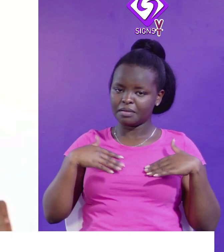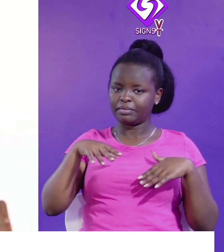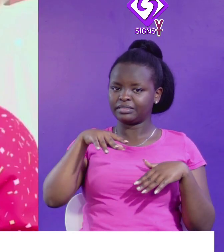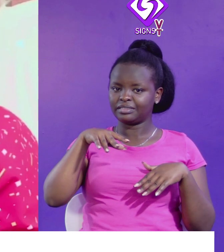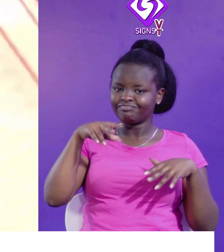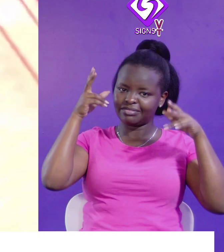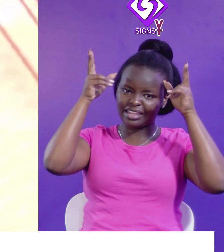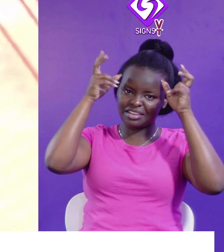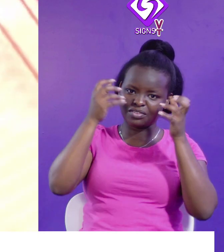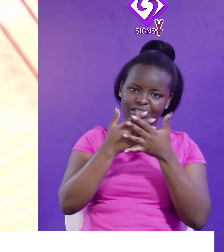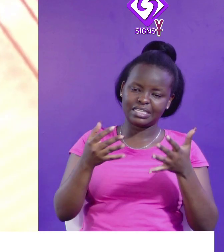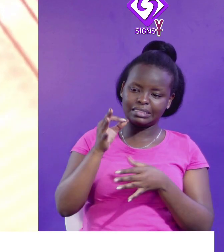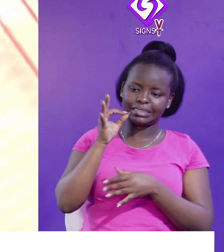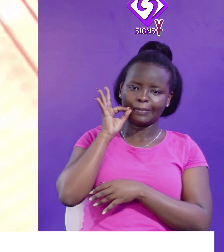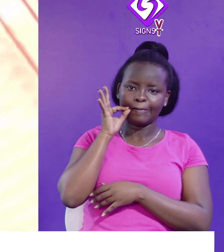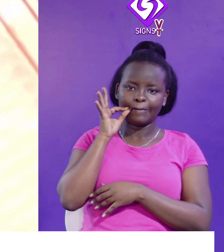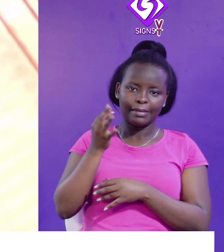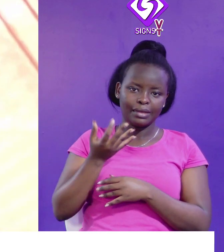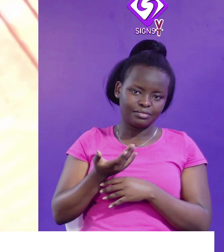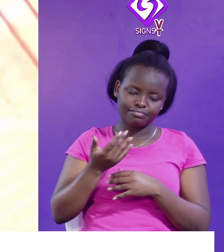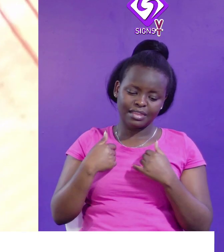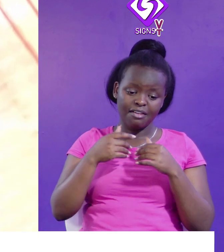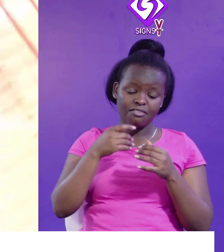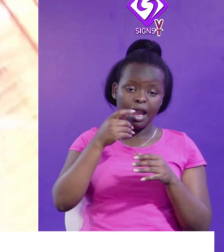vitu kama hizo. There is a court order.